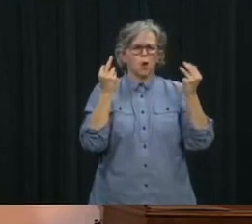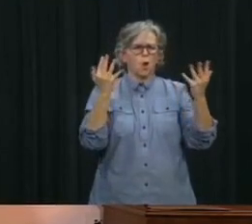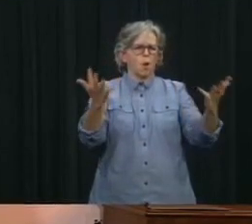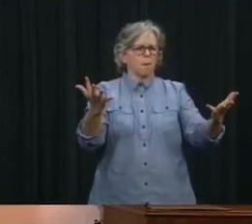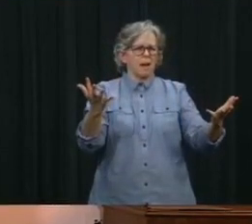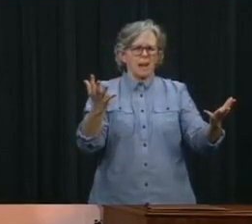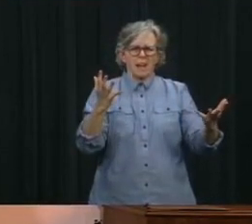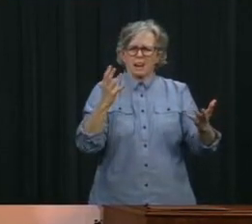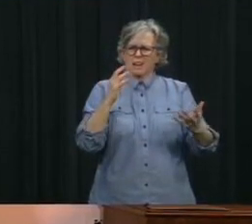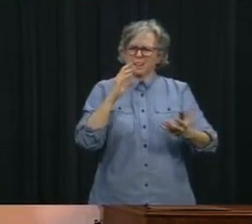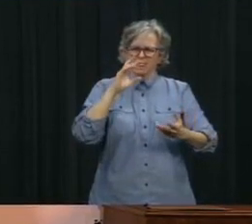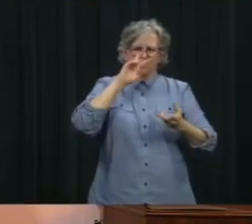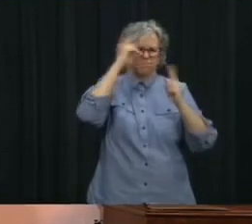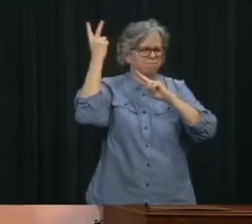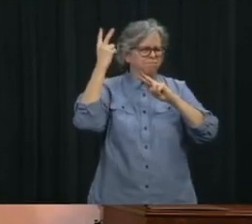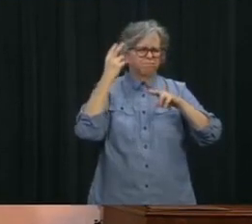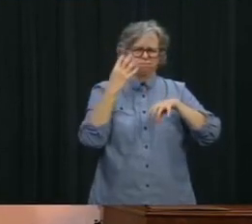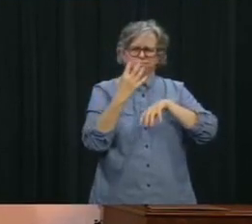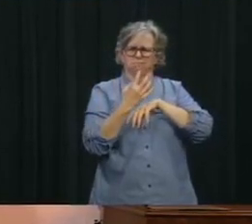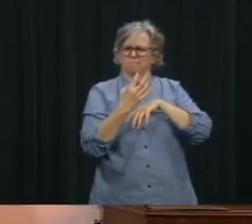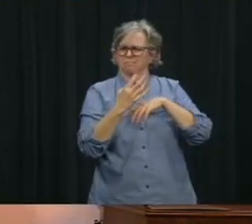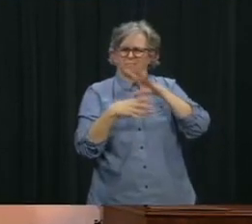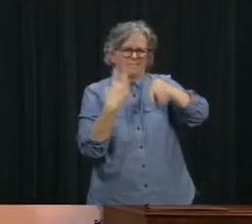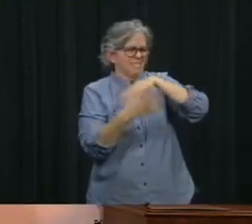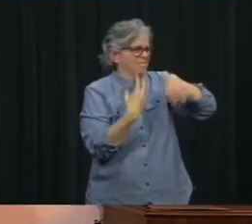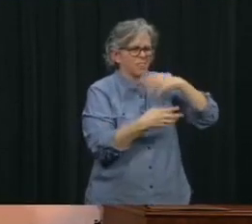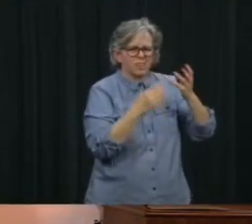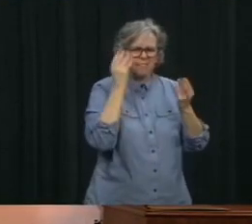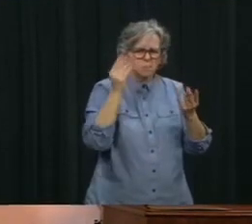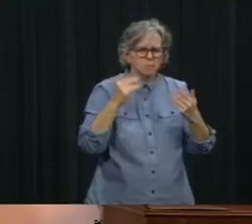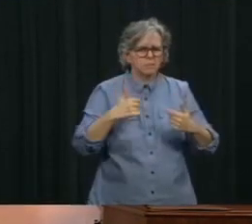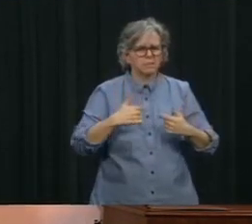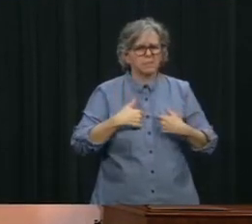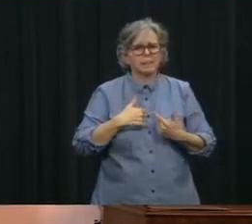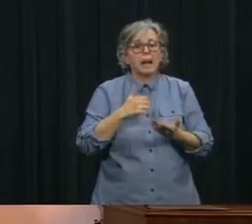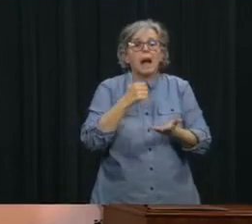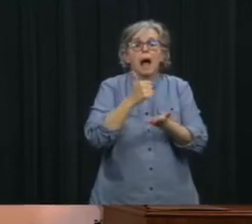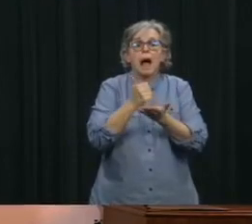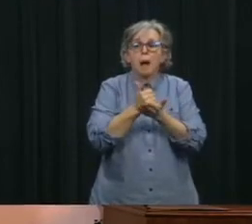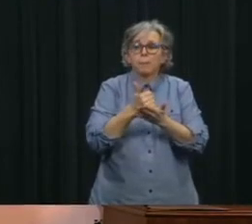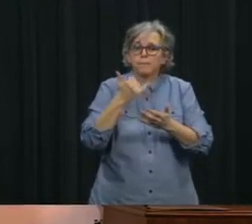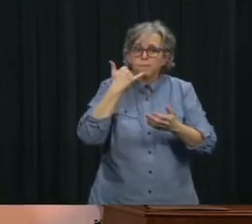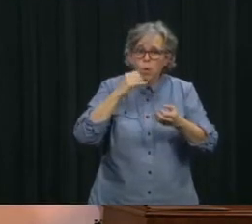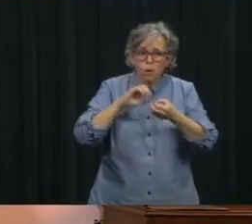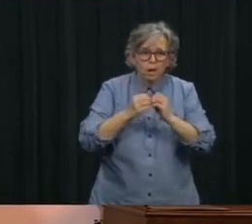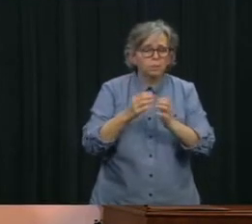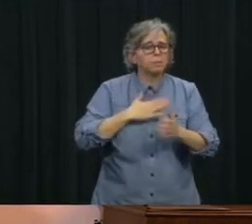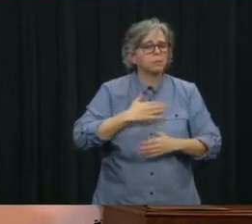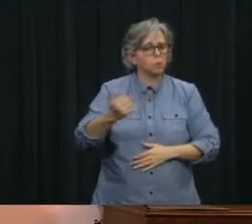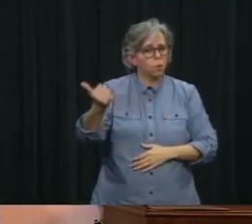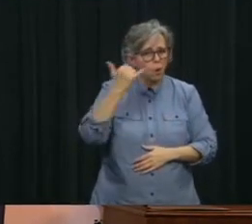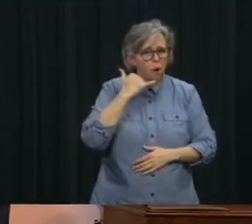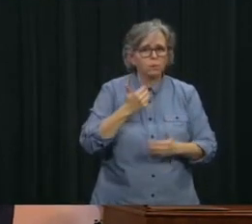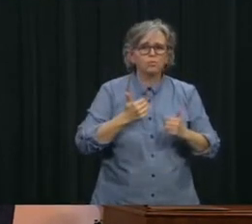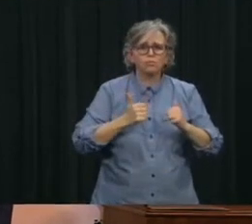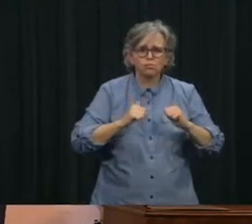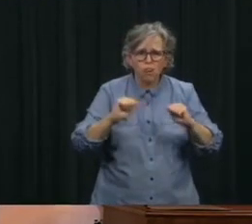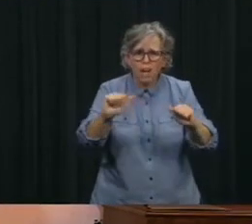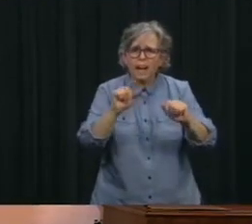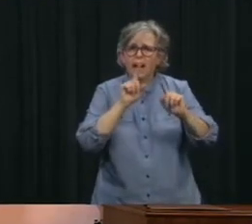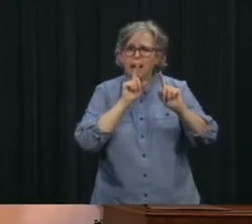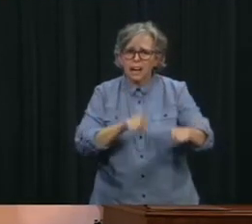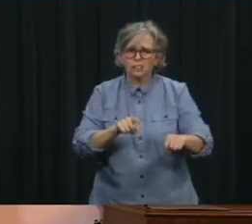Coronavirus.ohio.gov, our helpline. We take your calls as quickly as we can. We know with the thought about these deaths, there